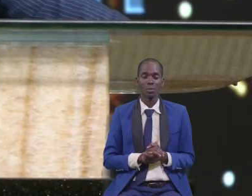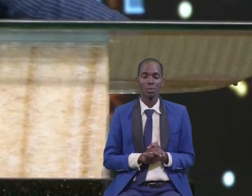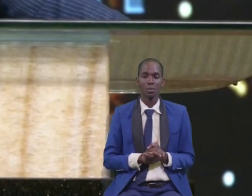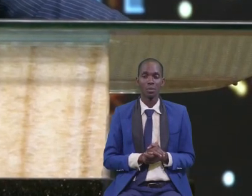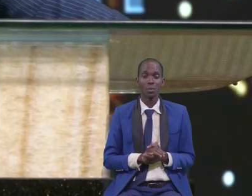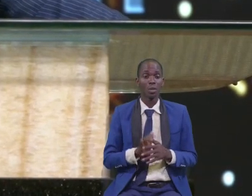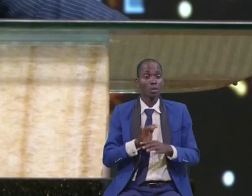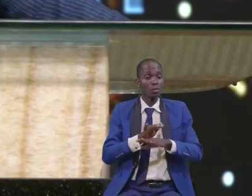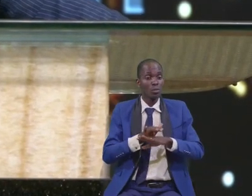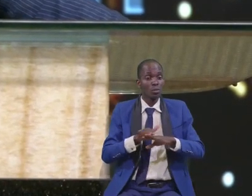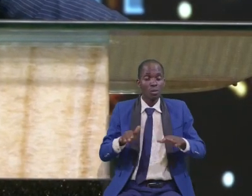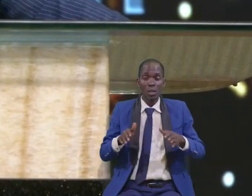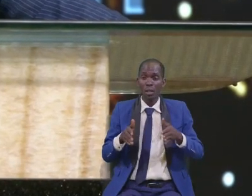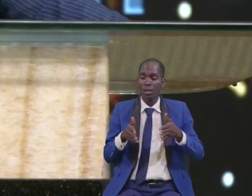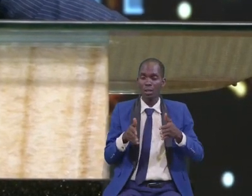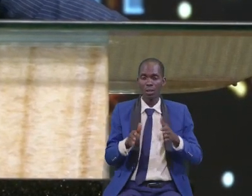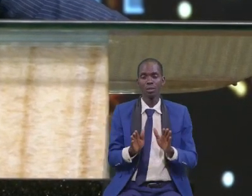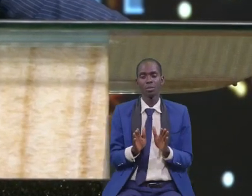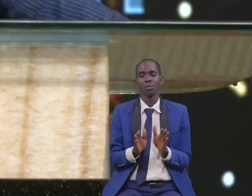Don't allow